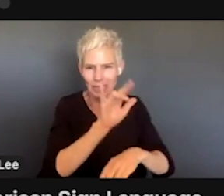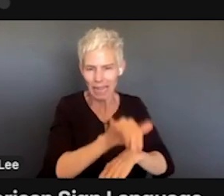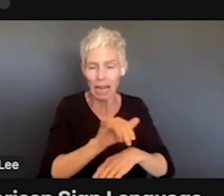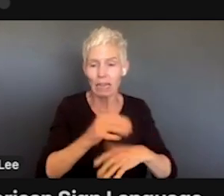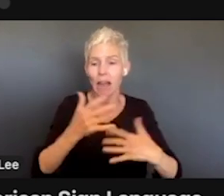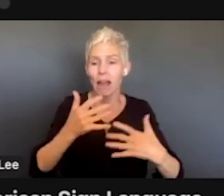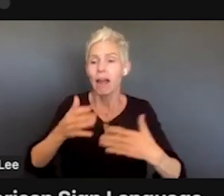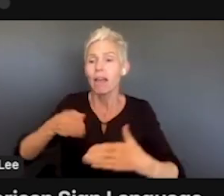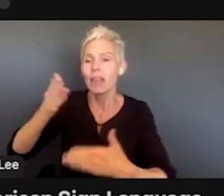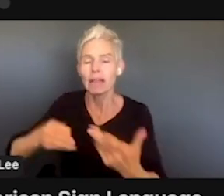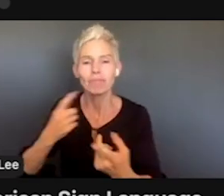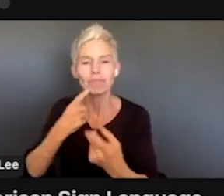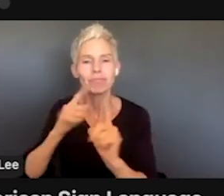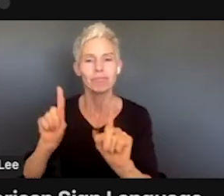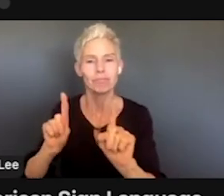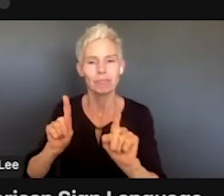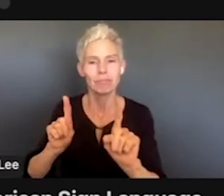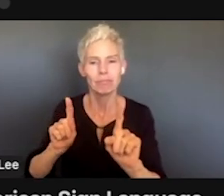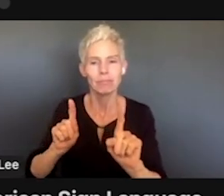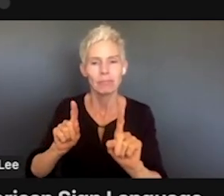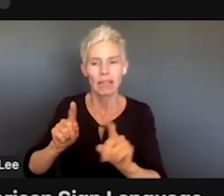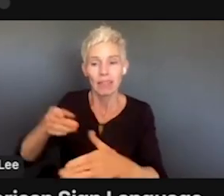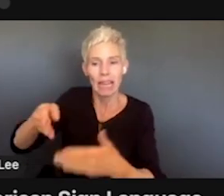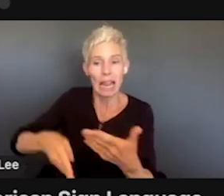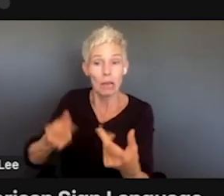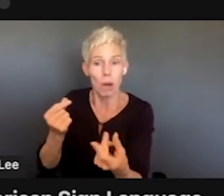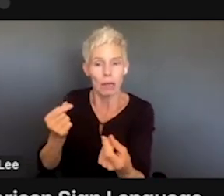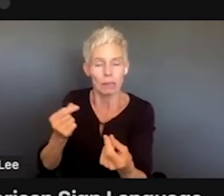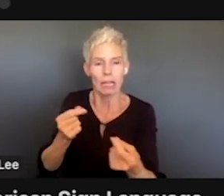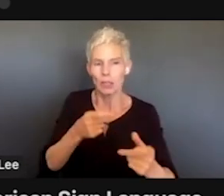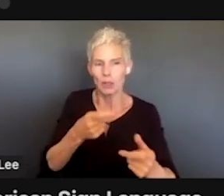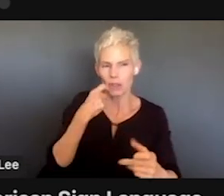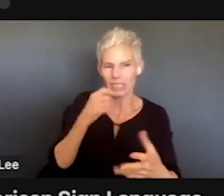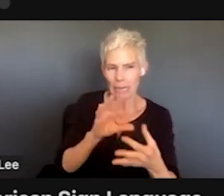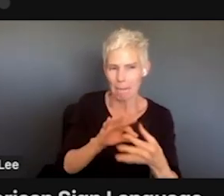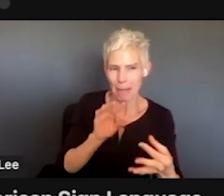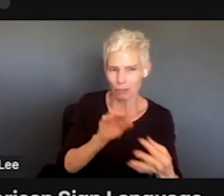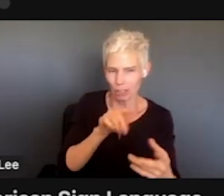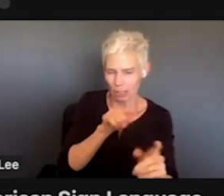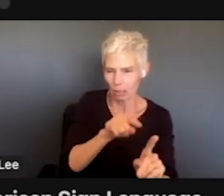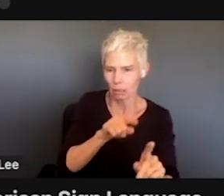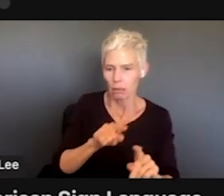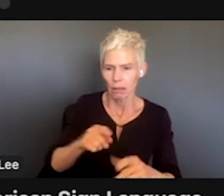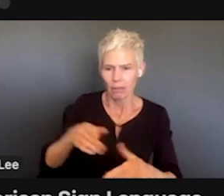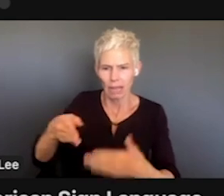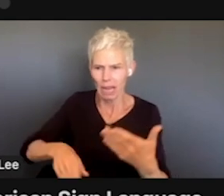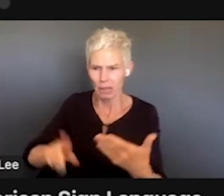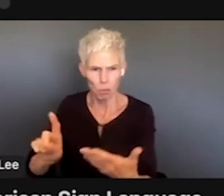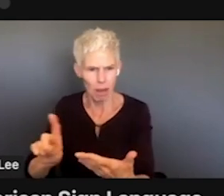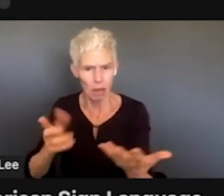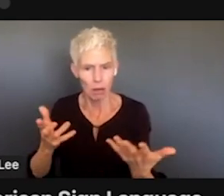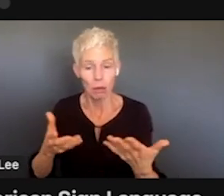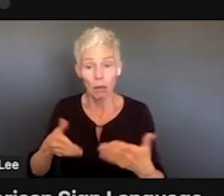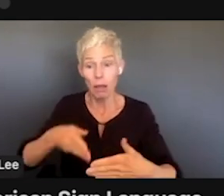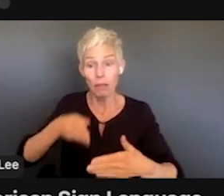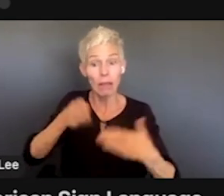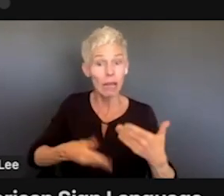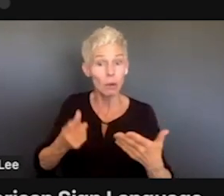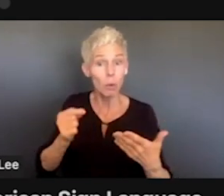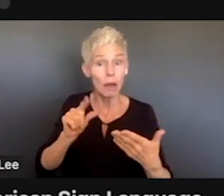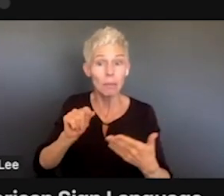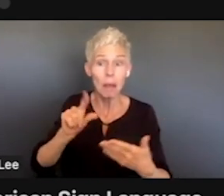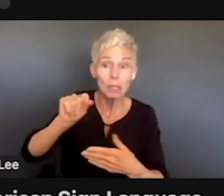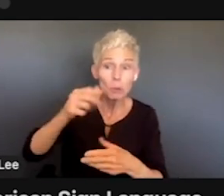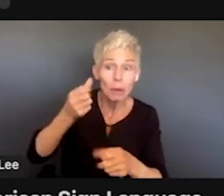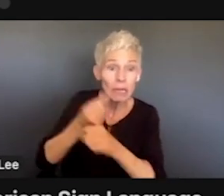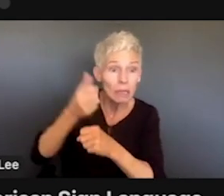success, which, what is the end? As you're pointing out, where is the end? Well, the end may be 20 years from